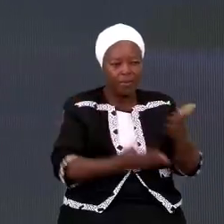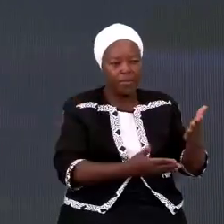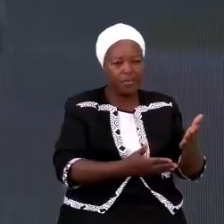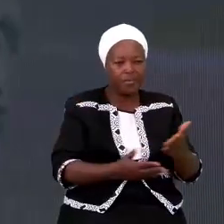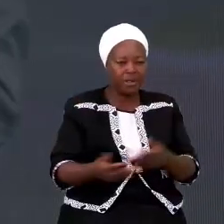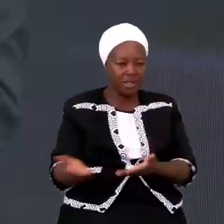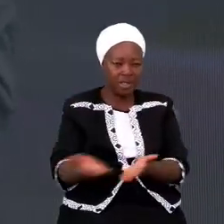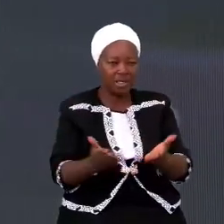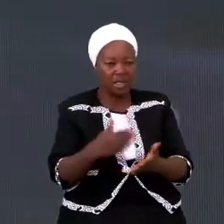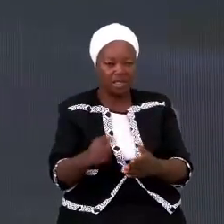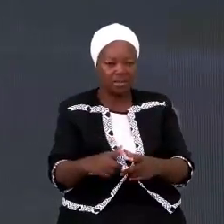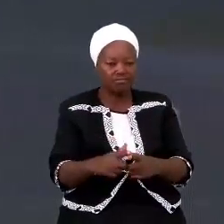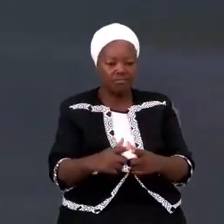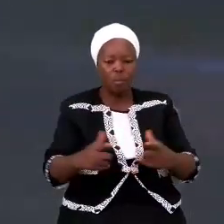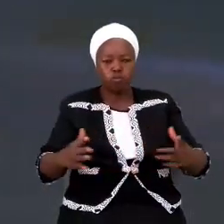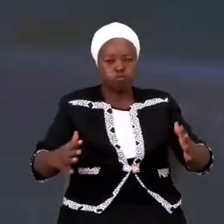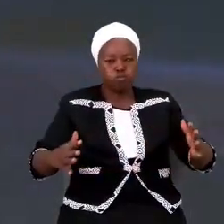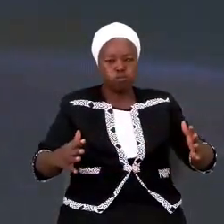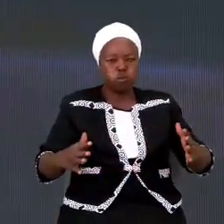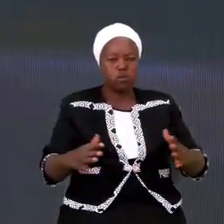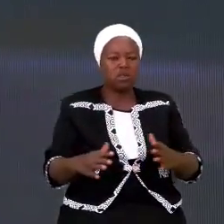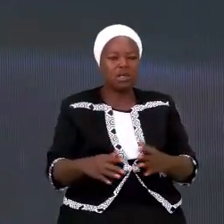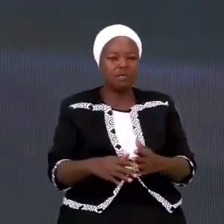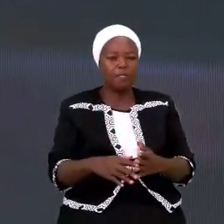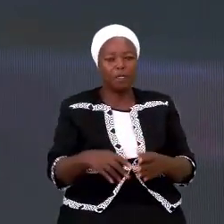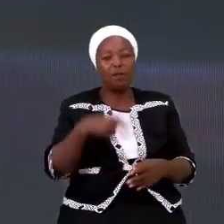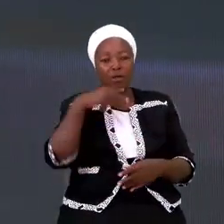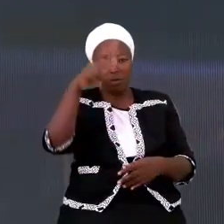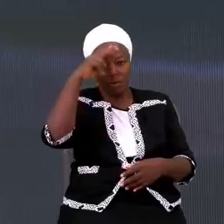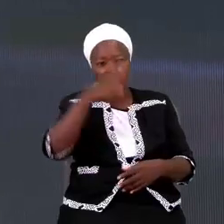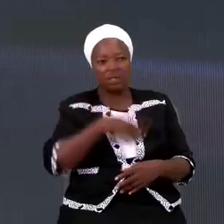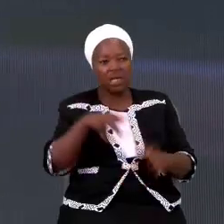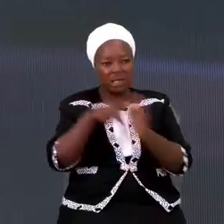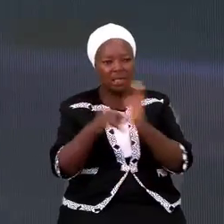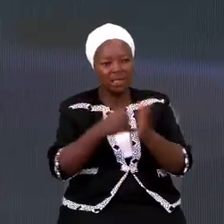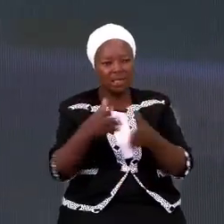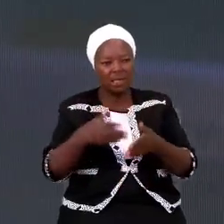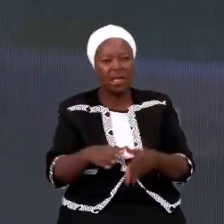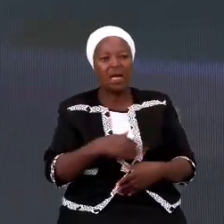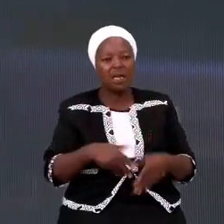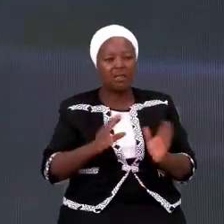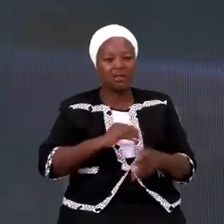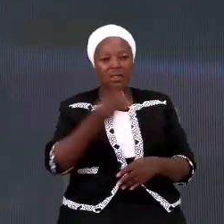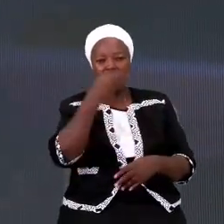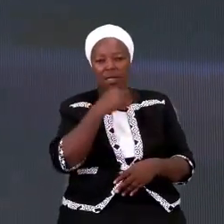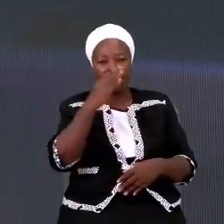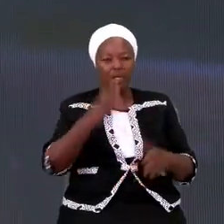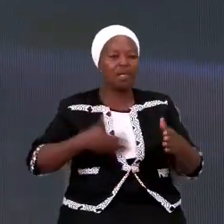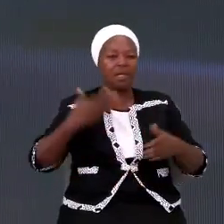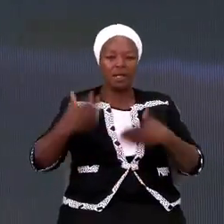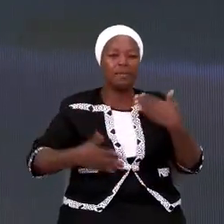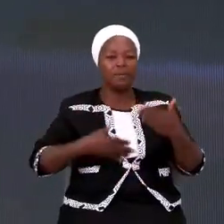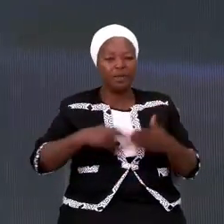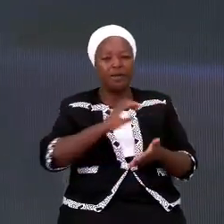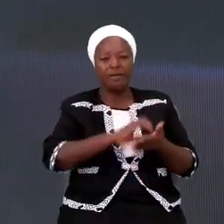Why? Verse 24, it says, for this my son was dead. Did